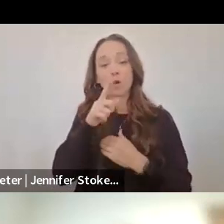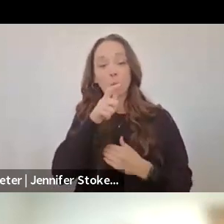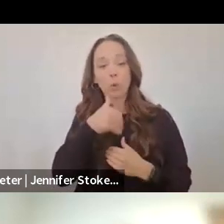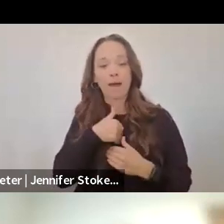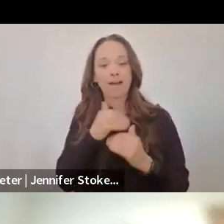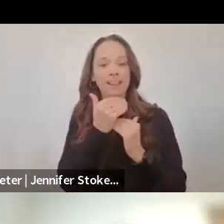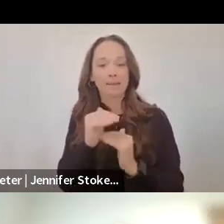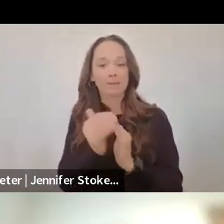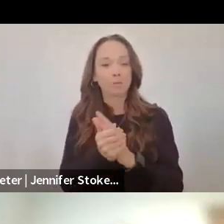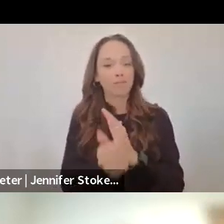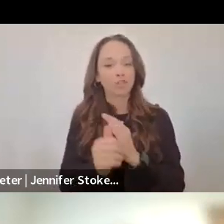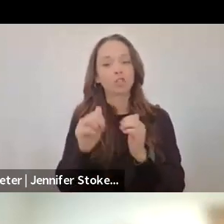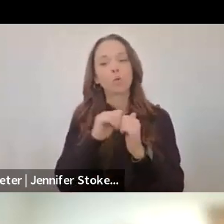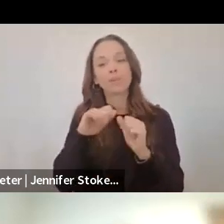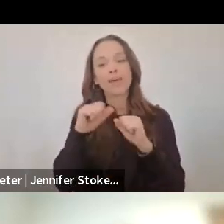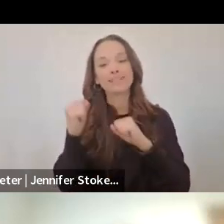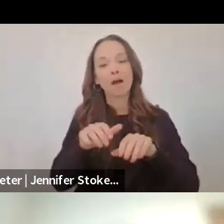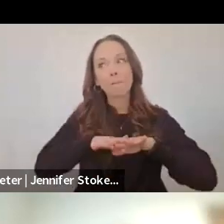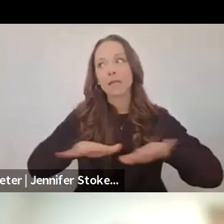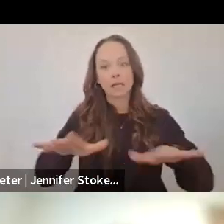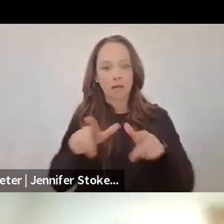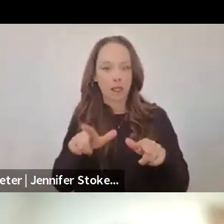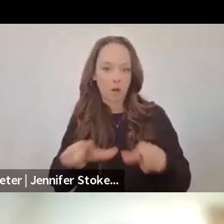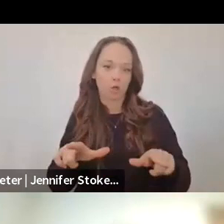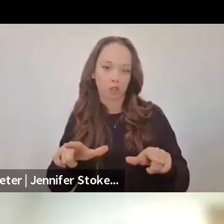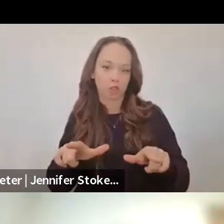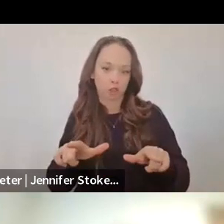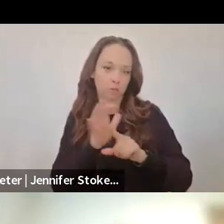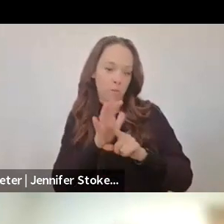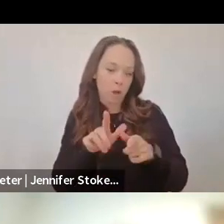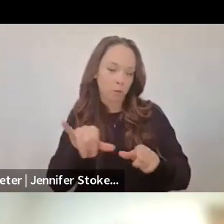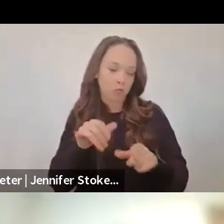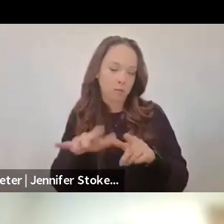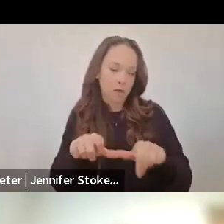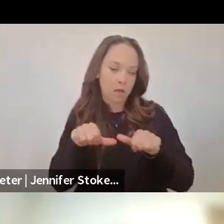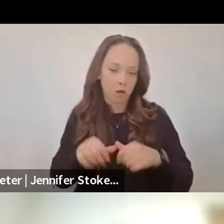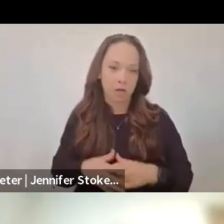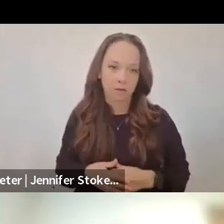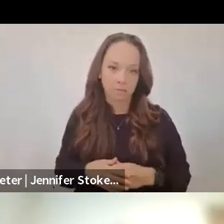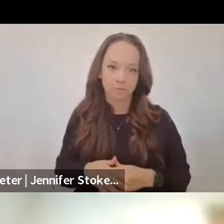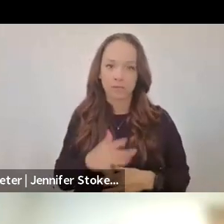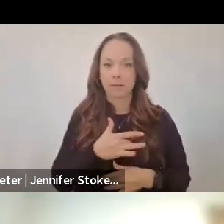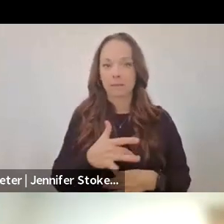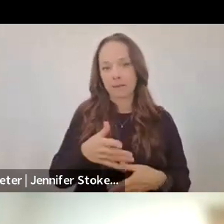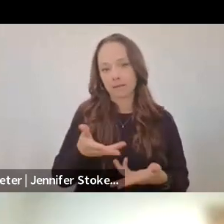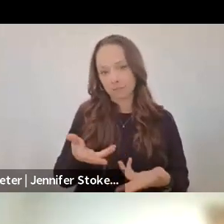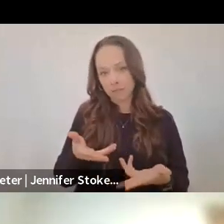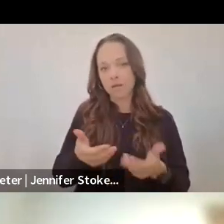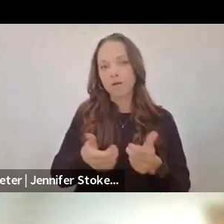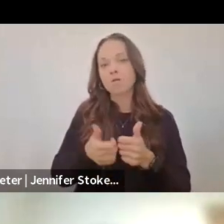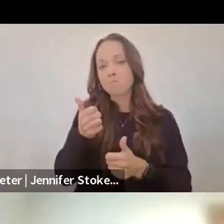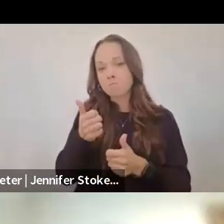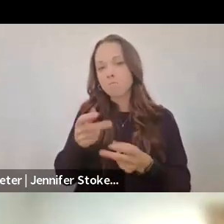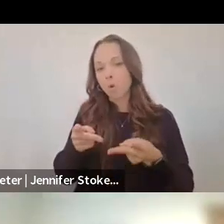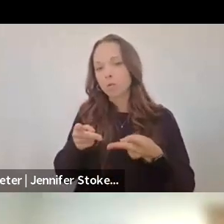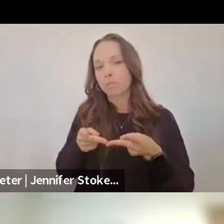proficiency in the dominant language of the region. So we typically refer to that in most places in the United States, we're